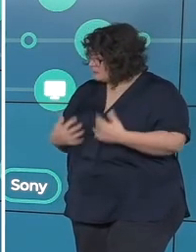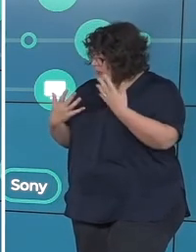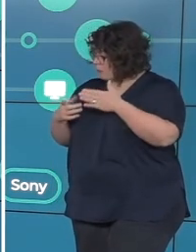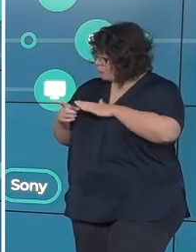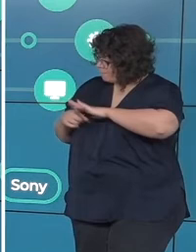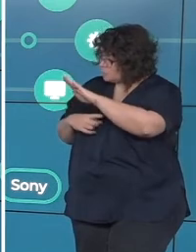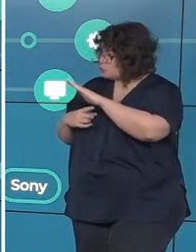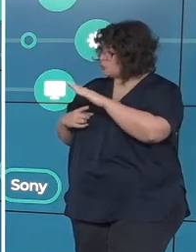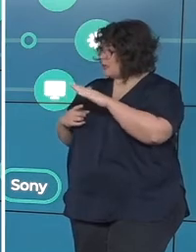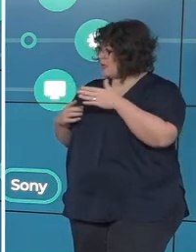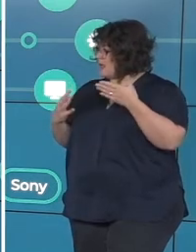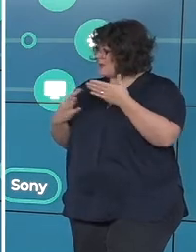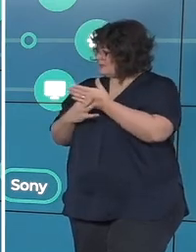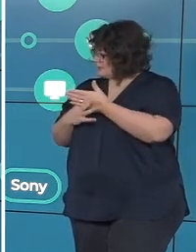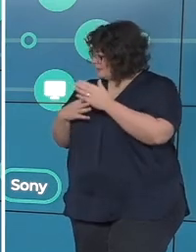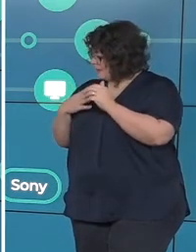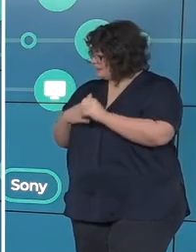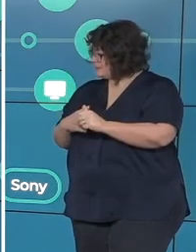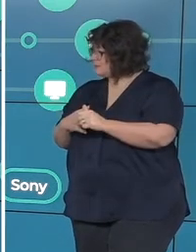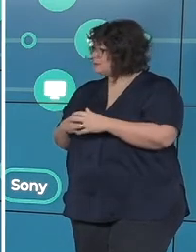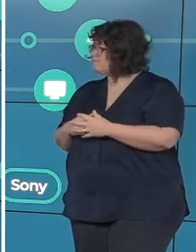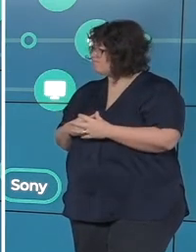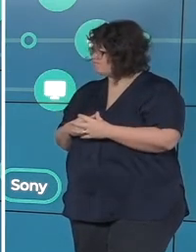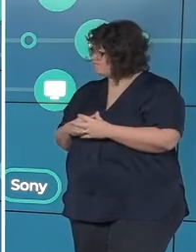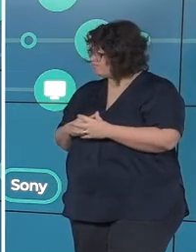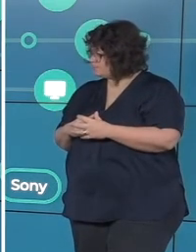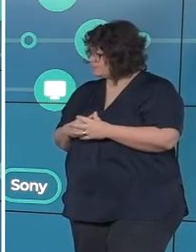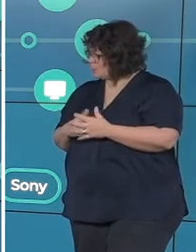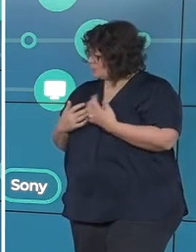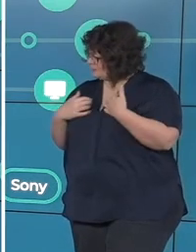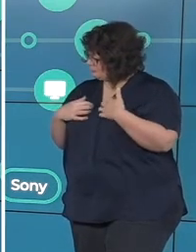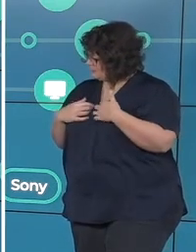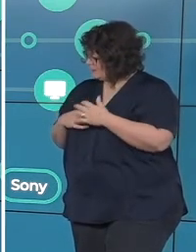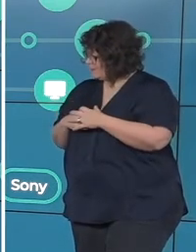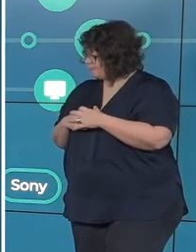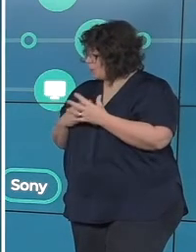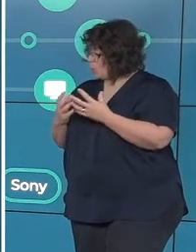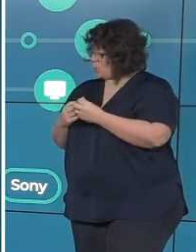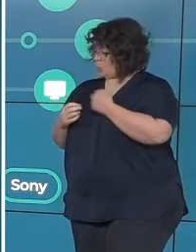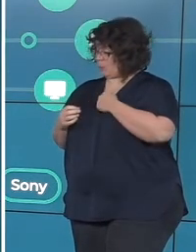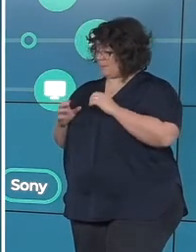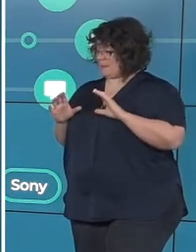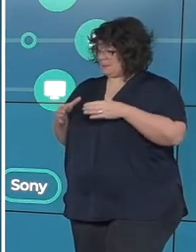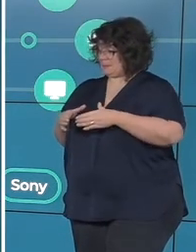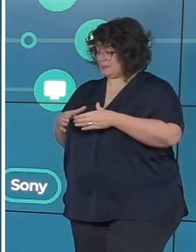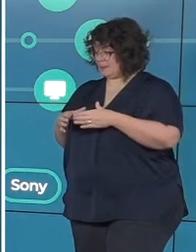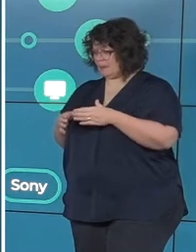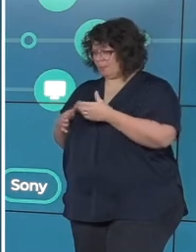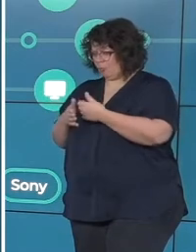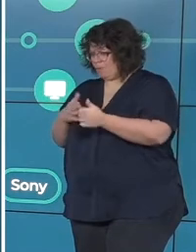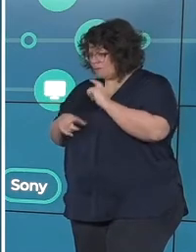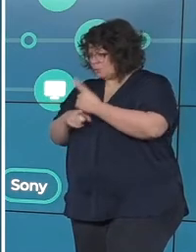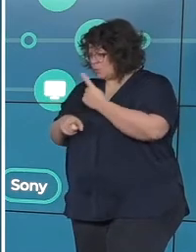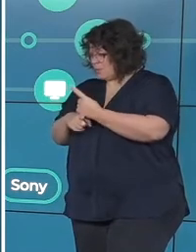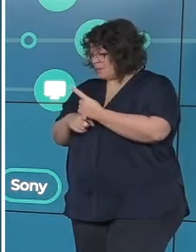my team, we often sort of talk about people as to whether they sort of already inherently have that accessibility gene, that empathy